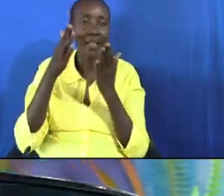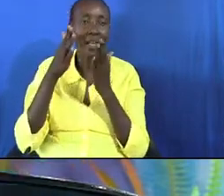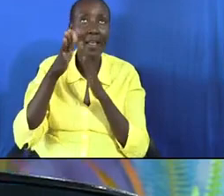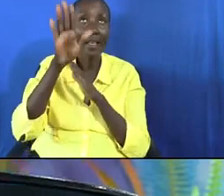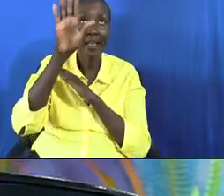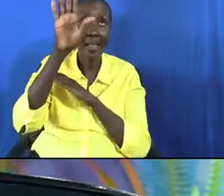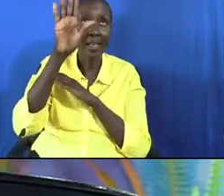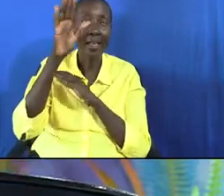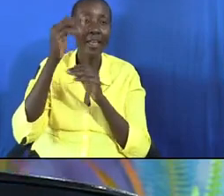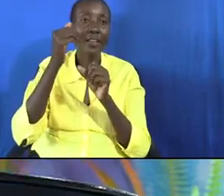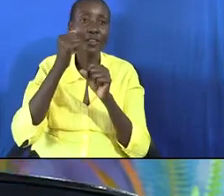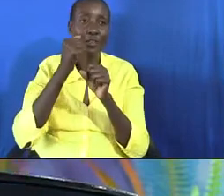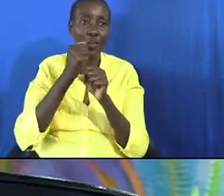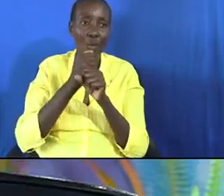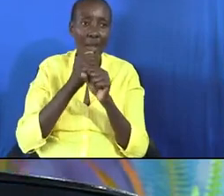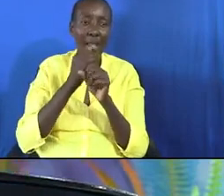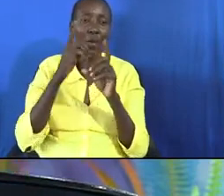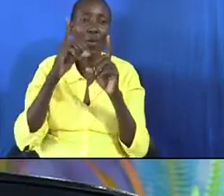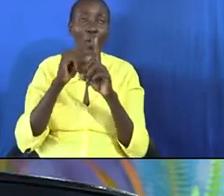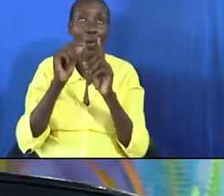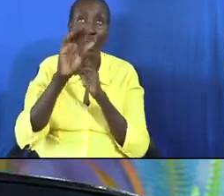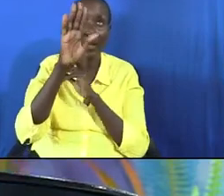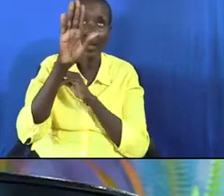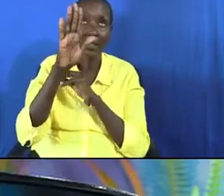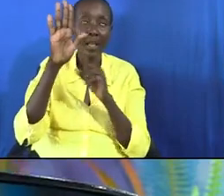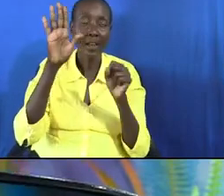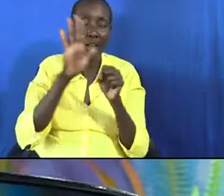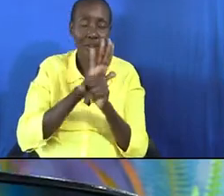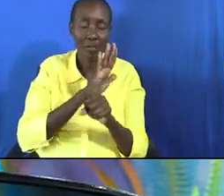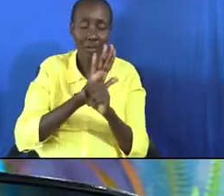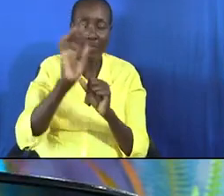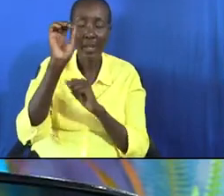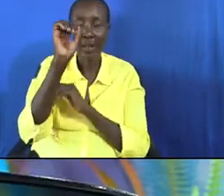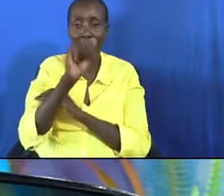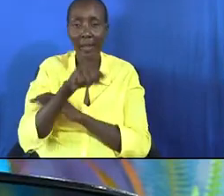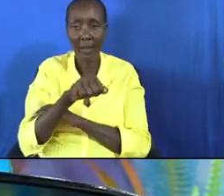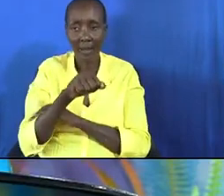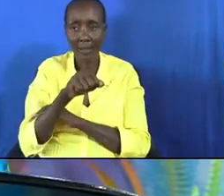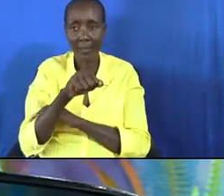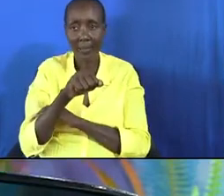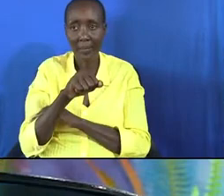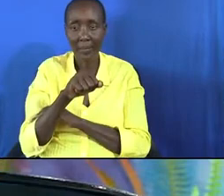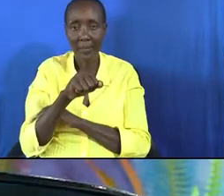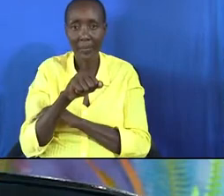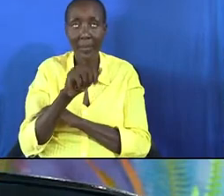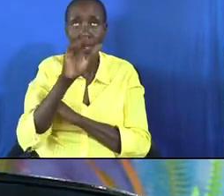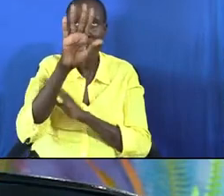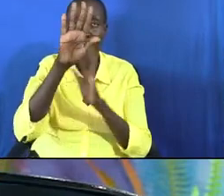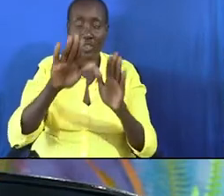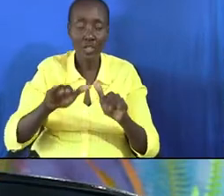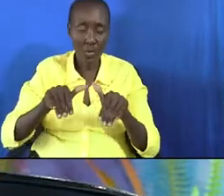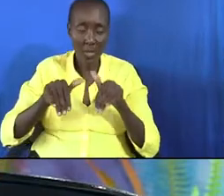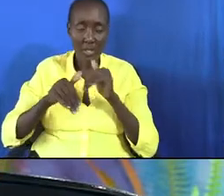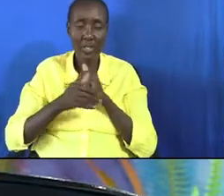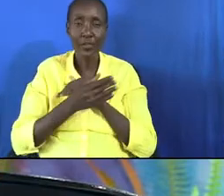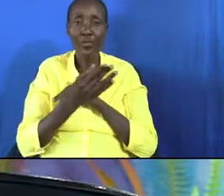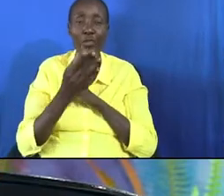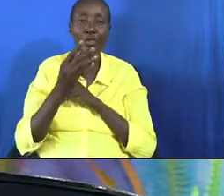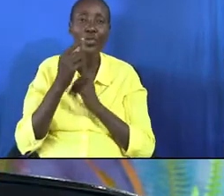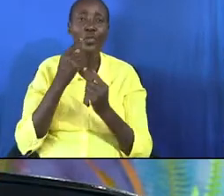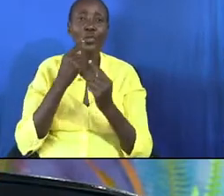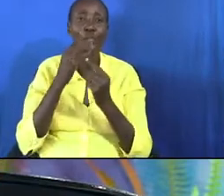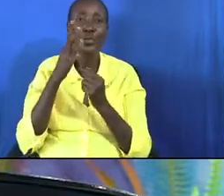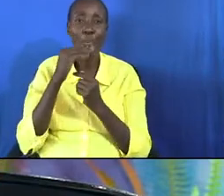is watching over his word that he may fulfill it. He's waiting for you to speak the